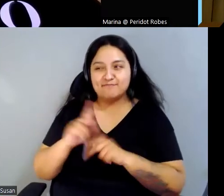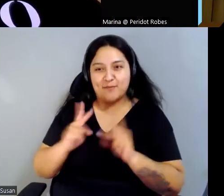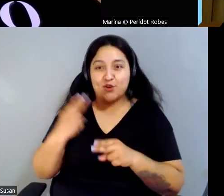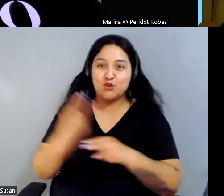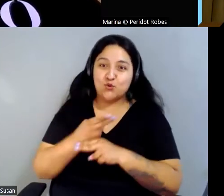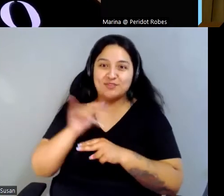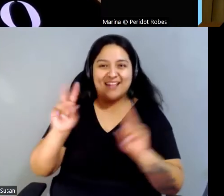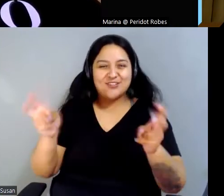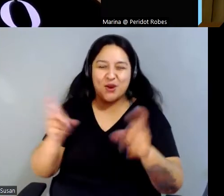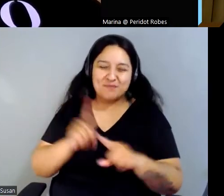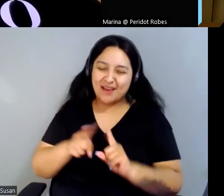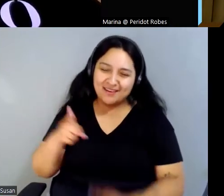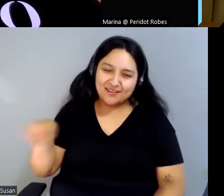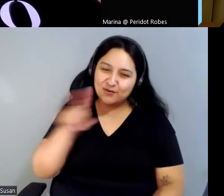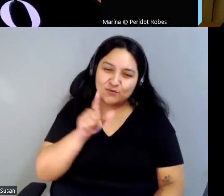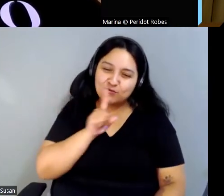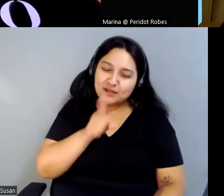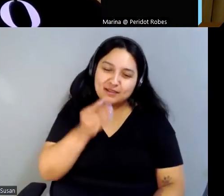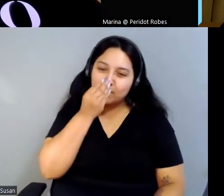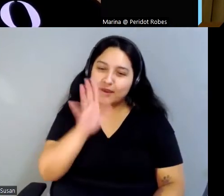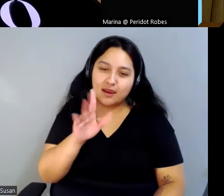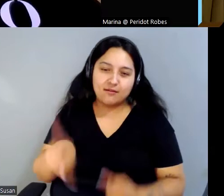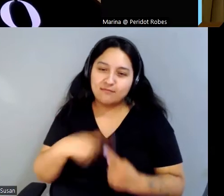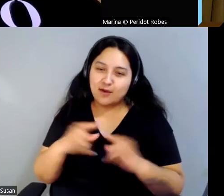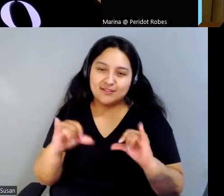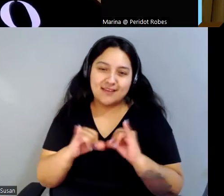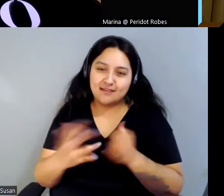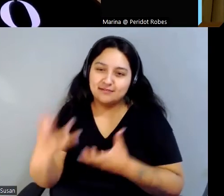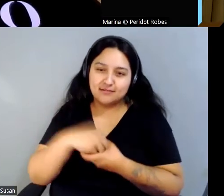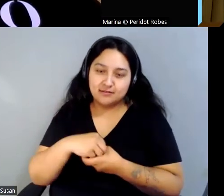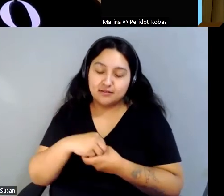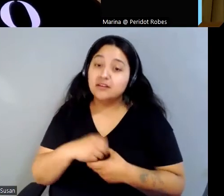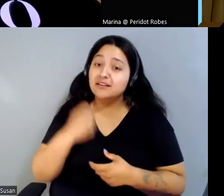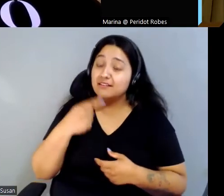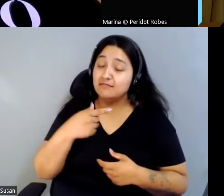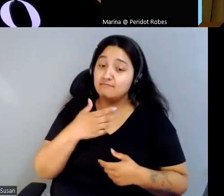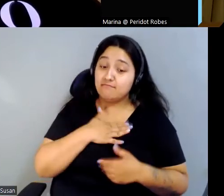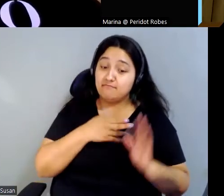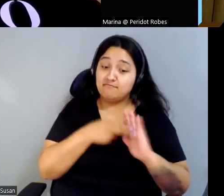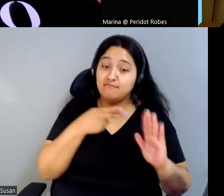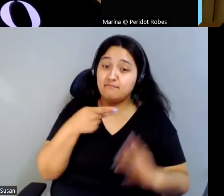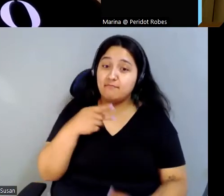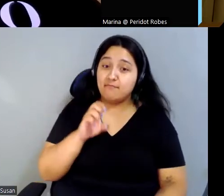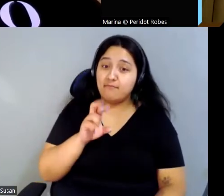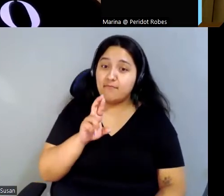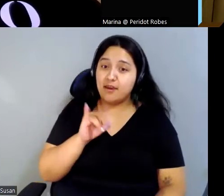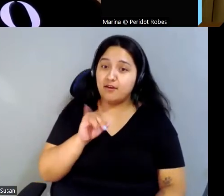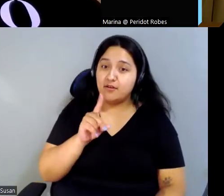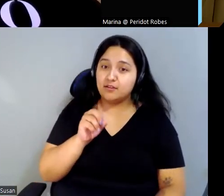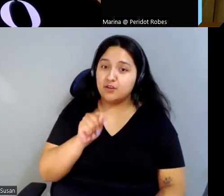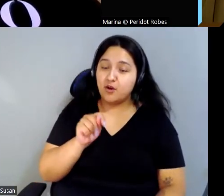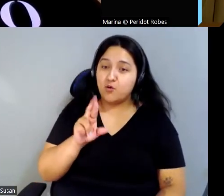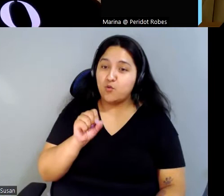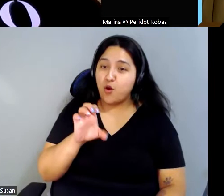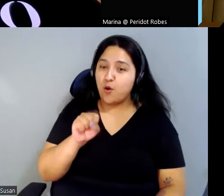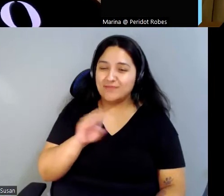actually give a shit about doing it. I don't even call Peridot Robes size inclusive. I call it size exclusive, because I'm